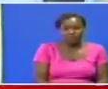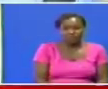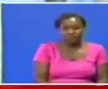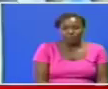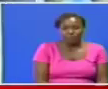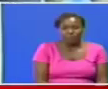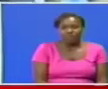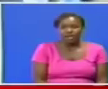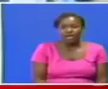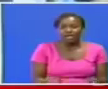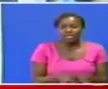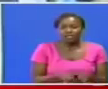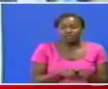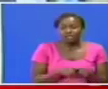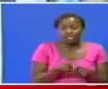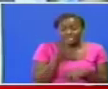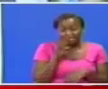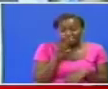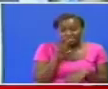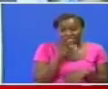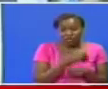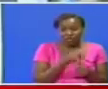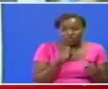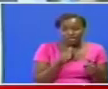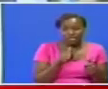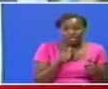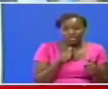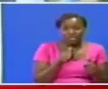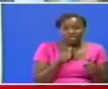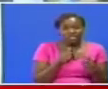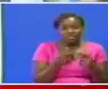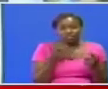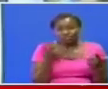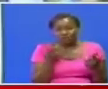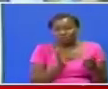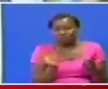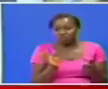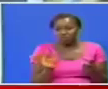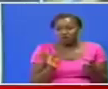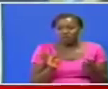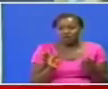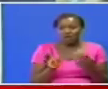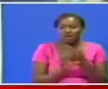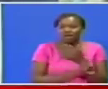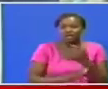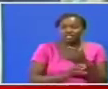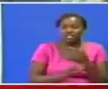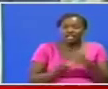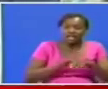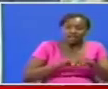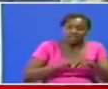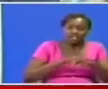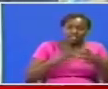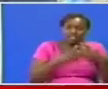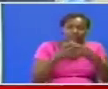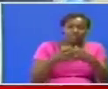As you can see, they look like they come from Obama country. They're African Americans. And I